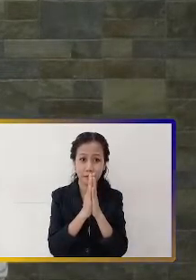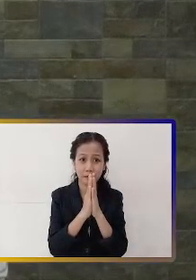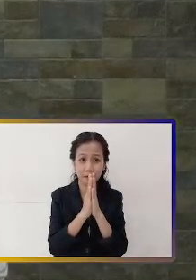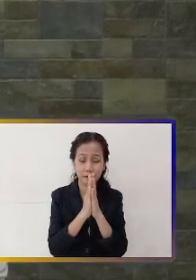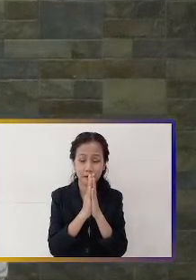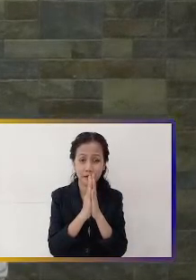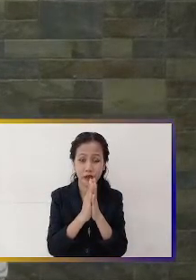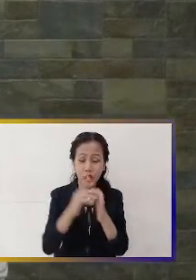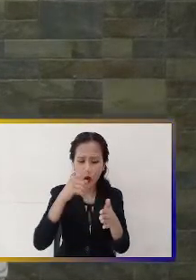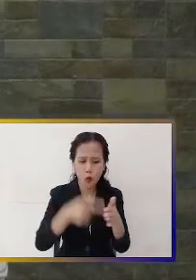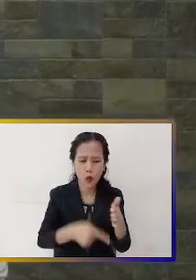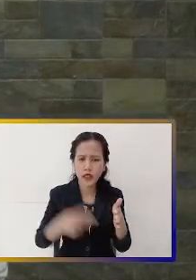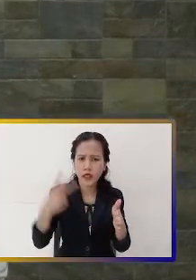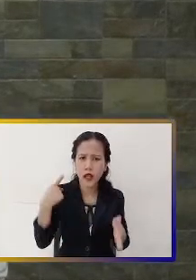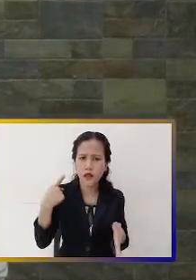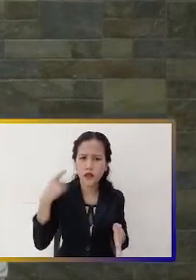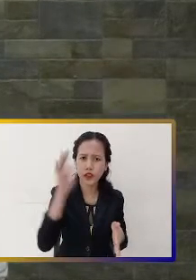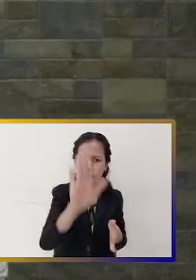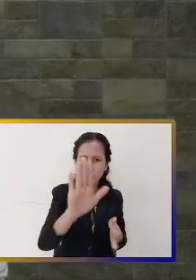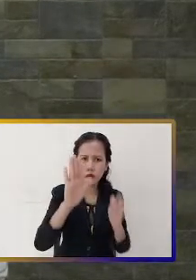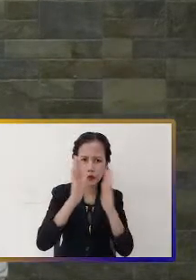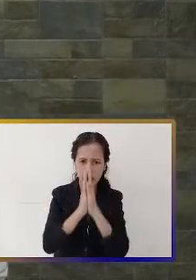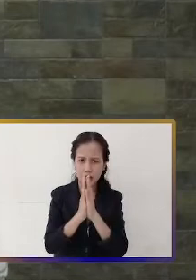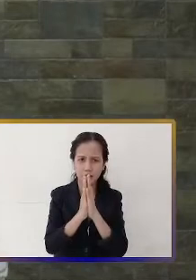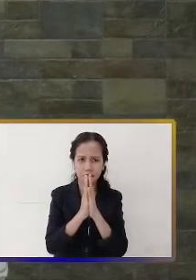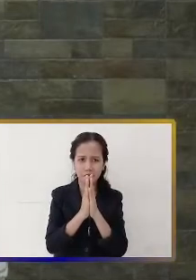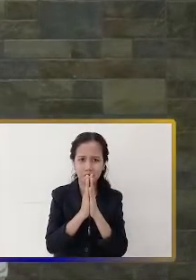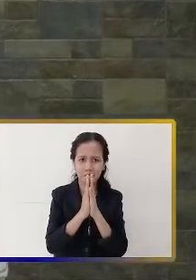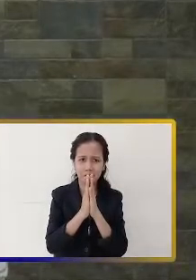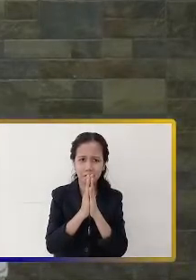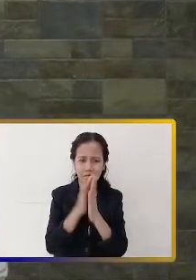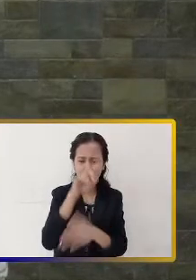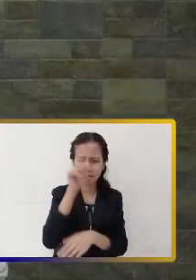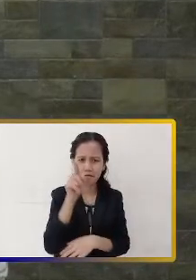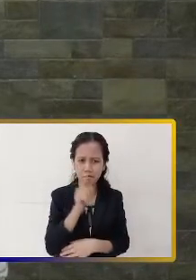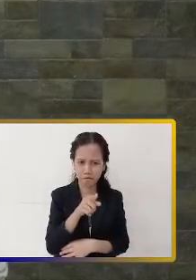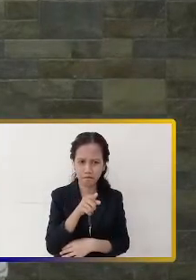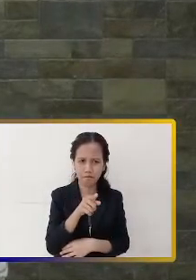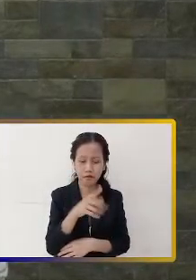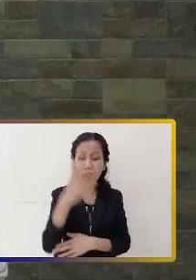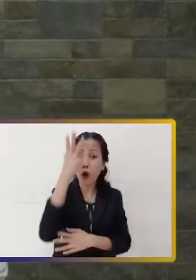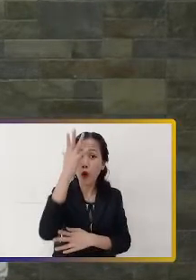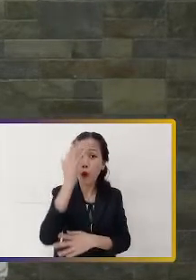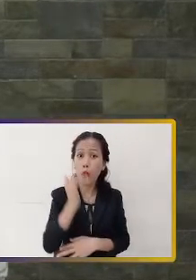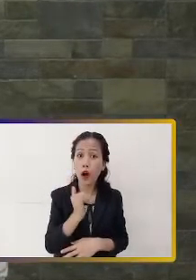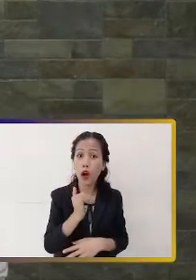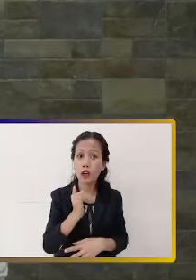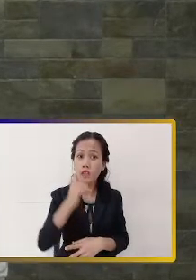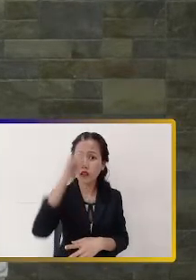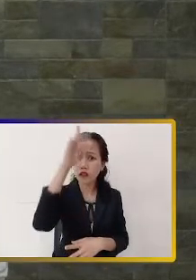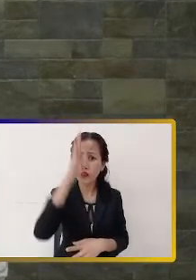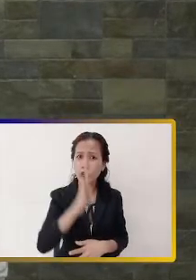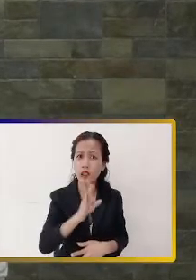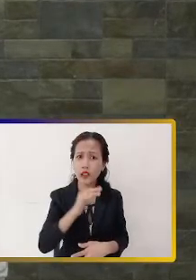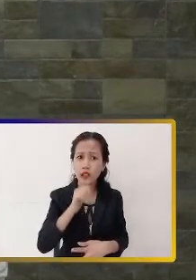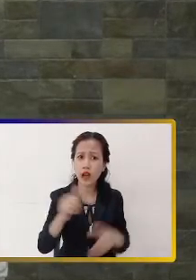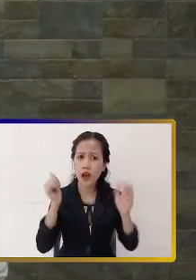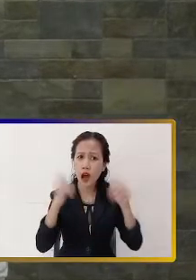What is the contents of your prayer? You see, why God do not approve your